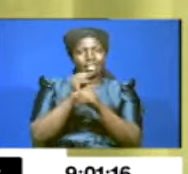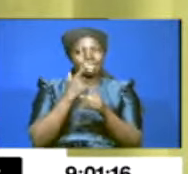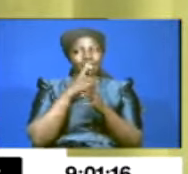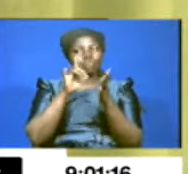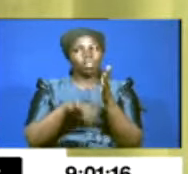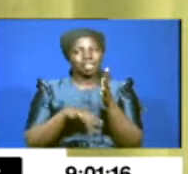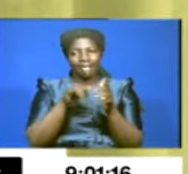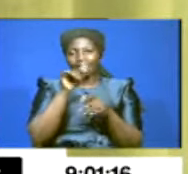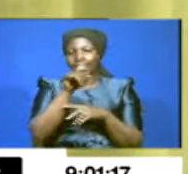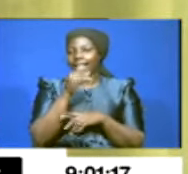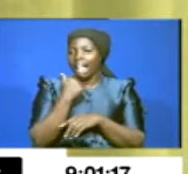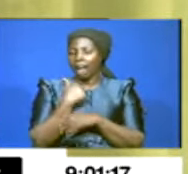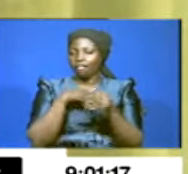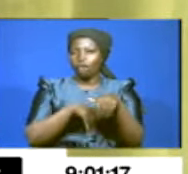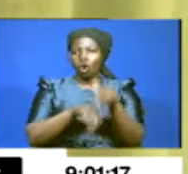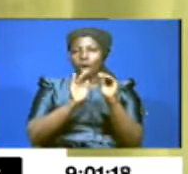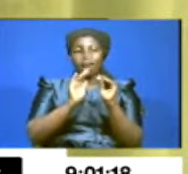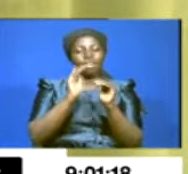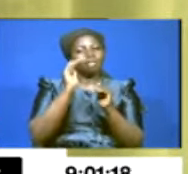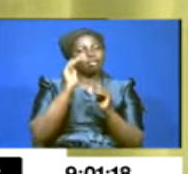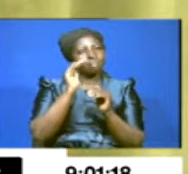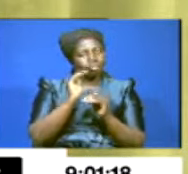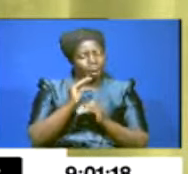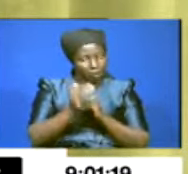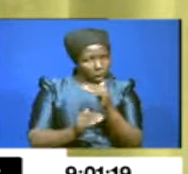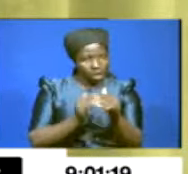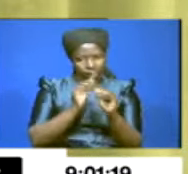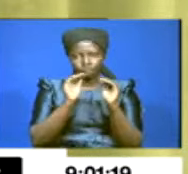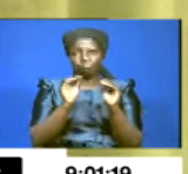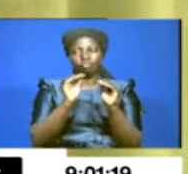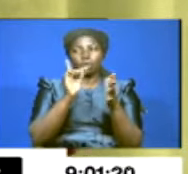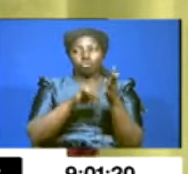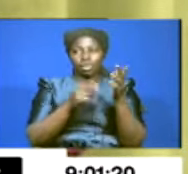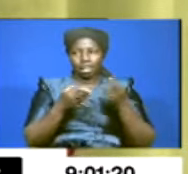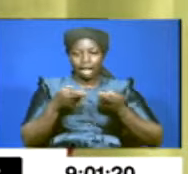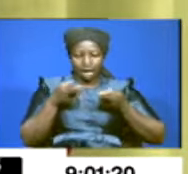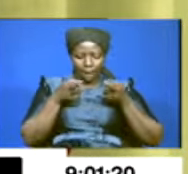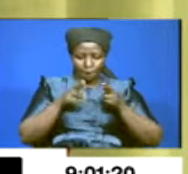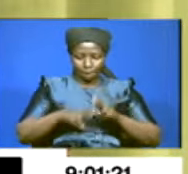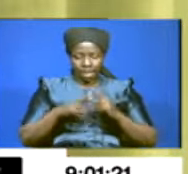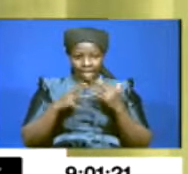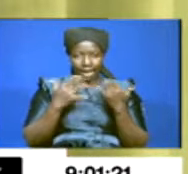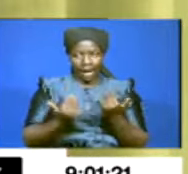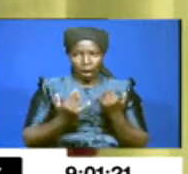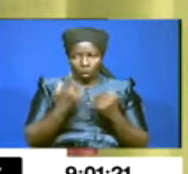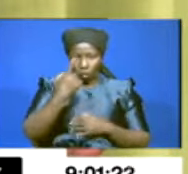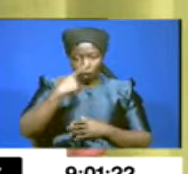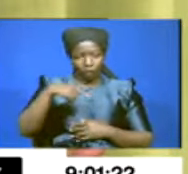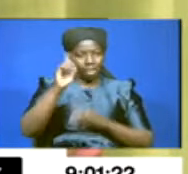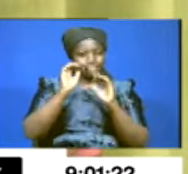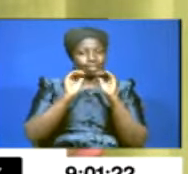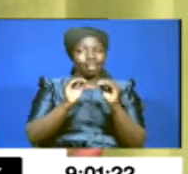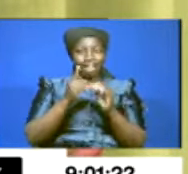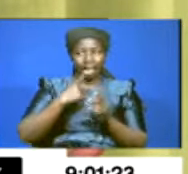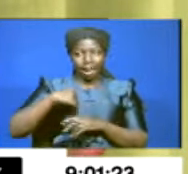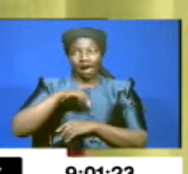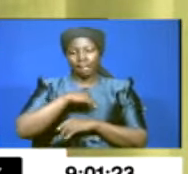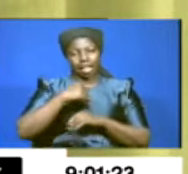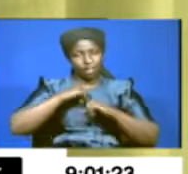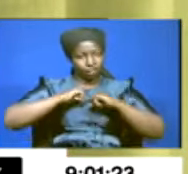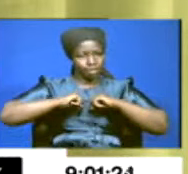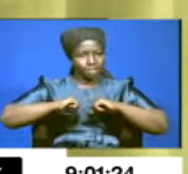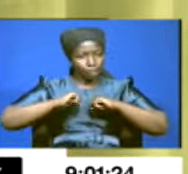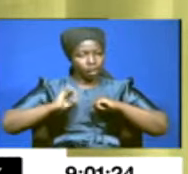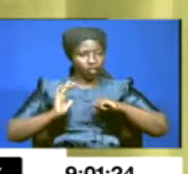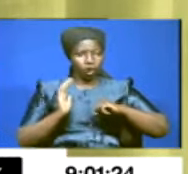Whatever is going on now is simply not right. You know, we have chairmen of committees who